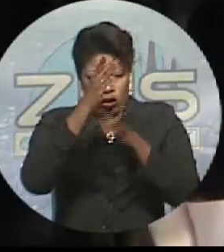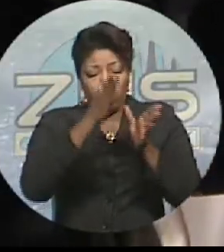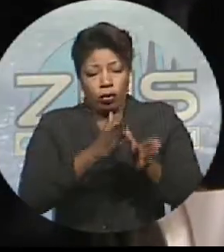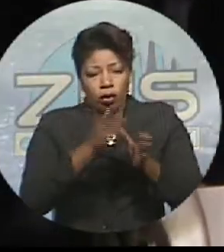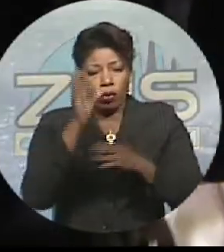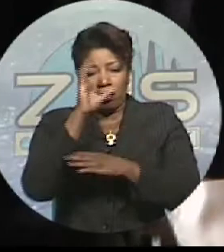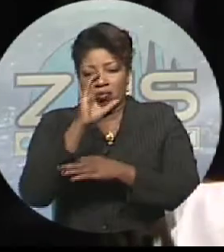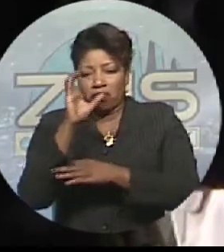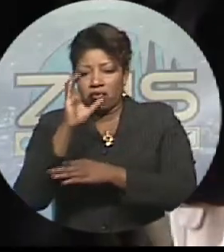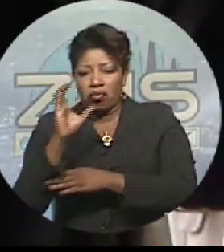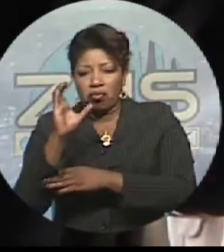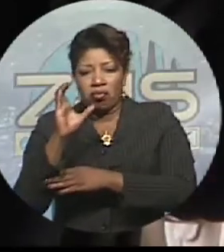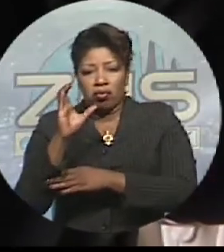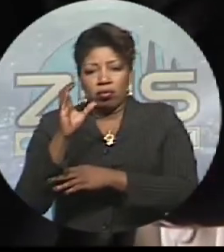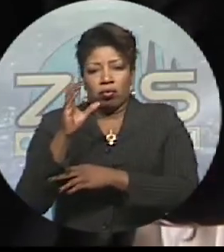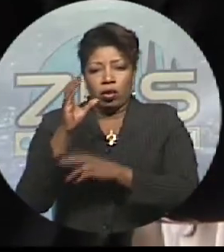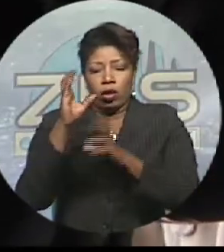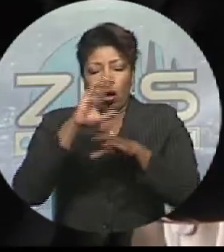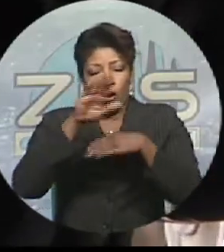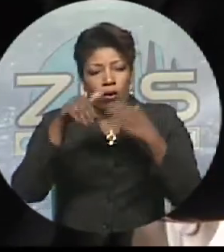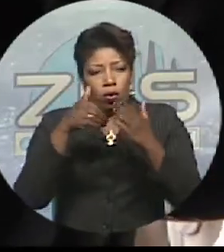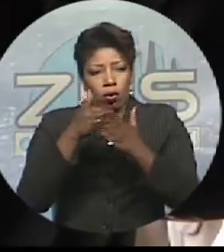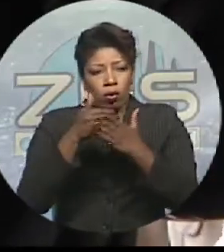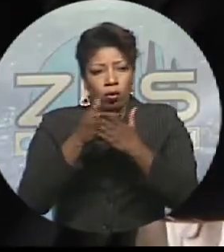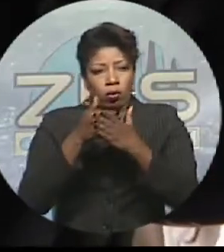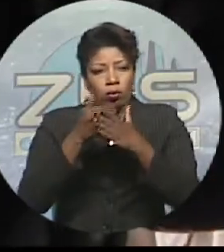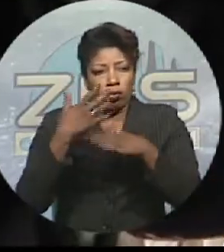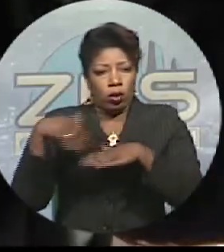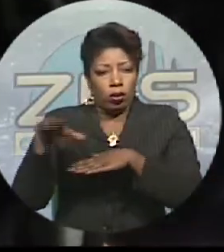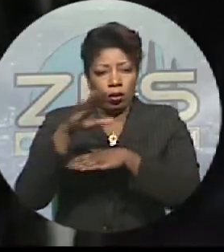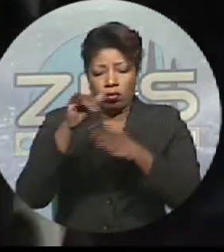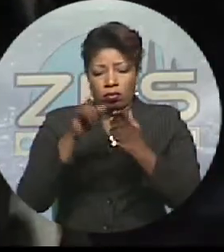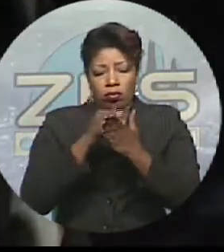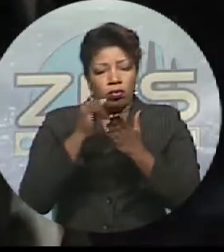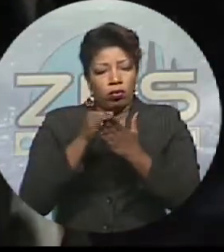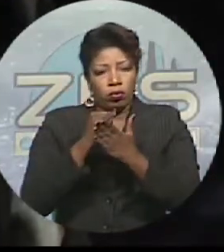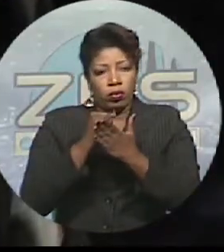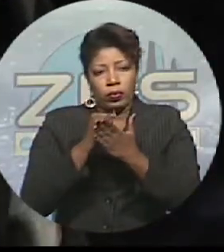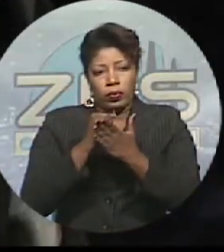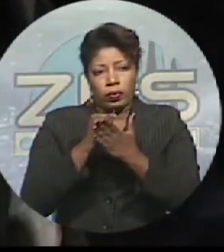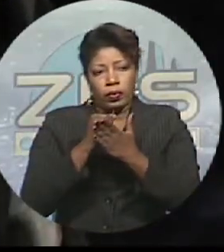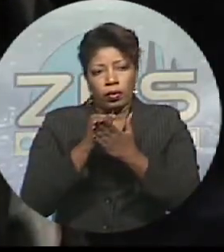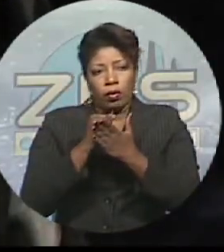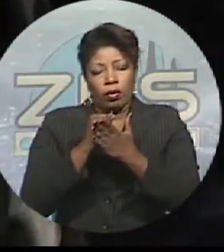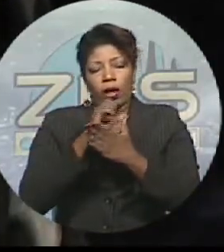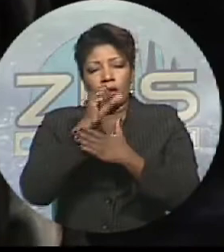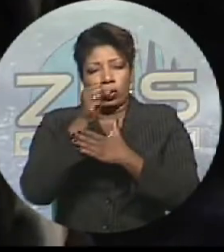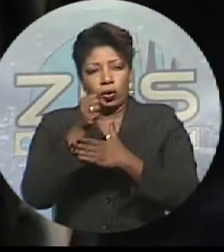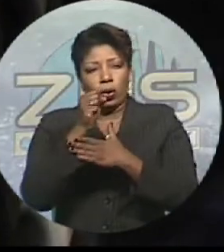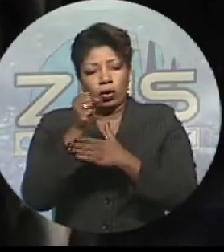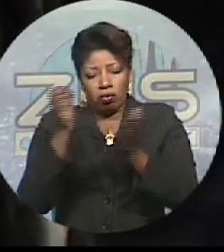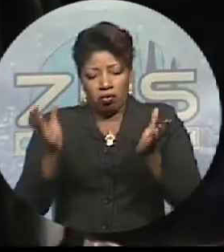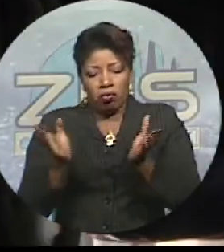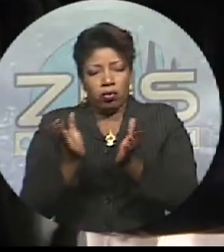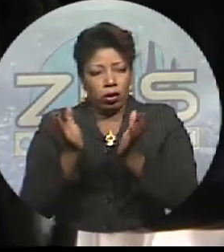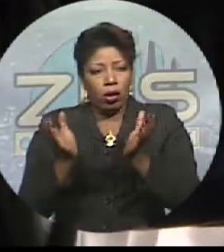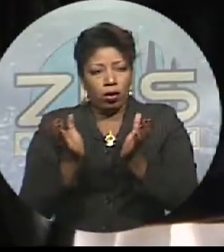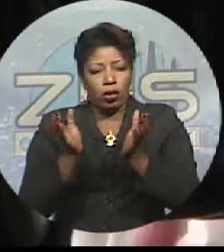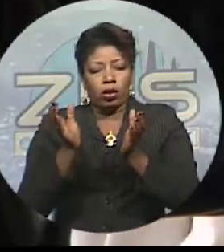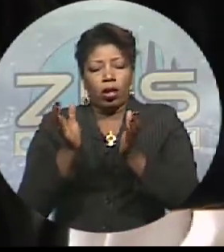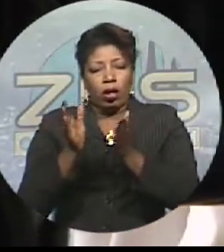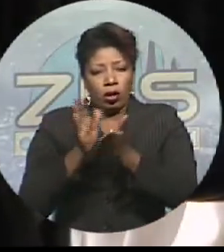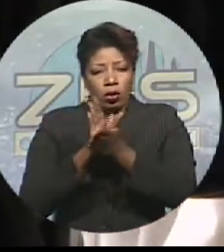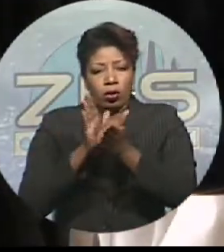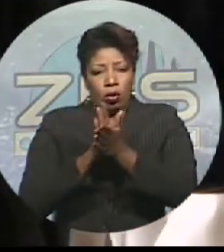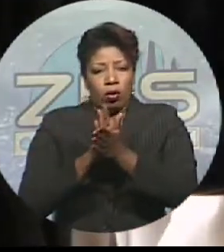look. We're exploring all avenues, all aspects of the investigation, and we're certainly encouraging our school